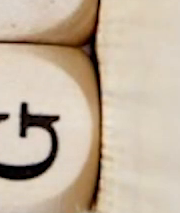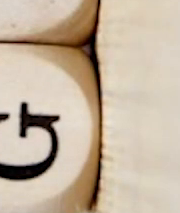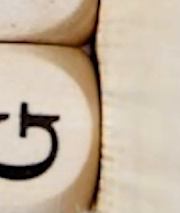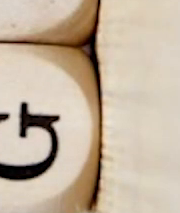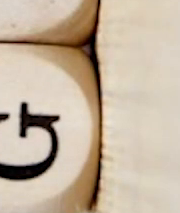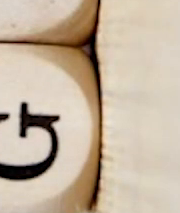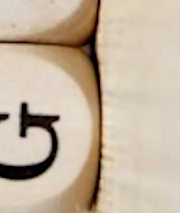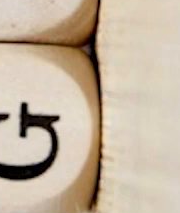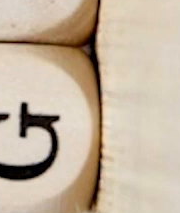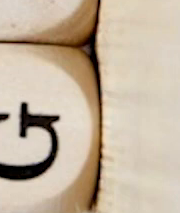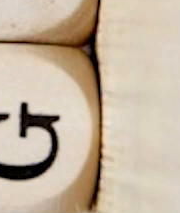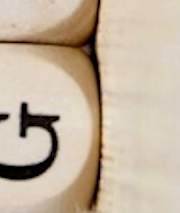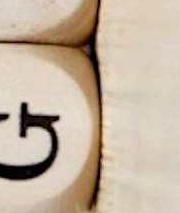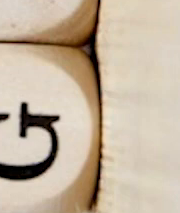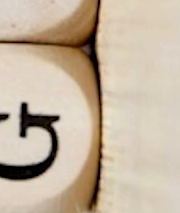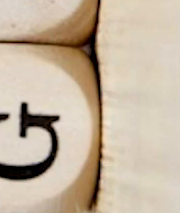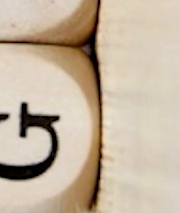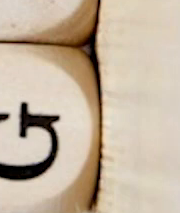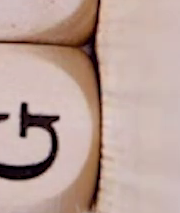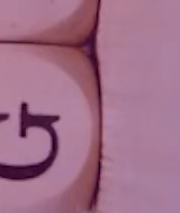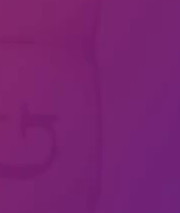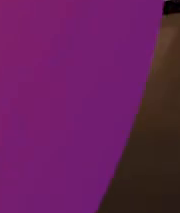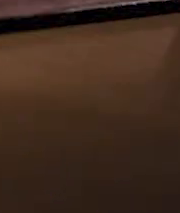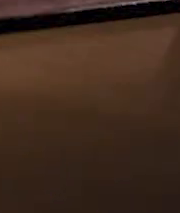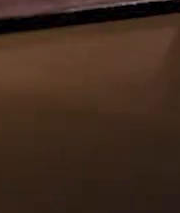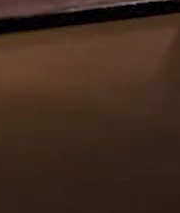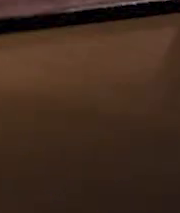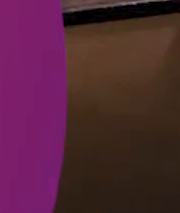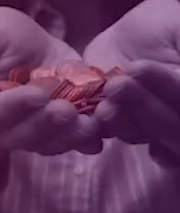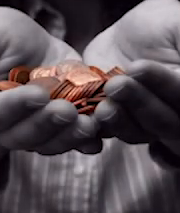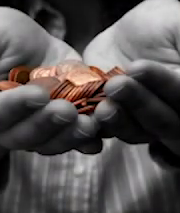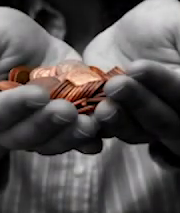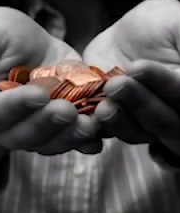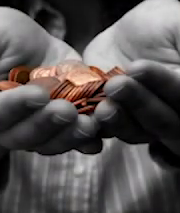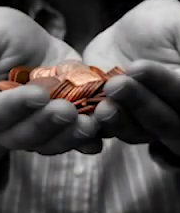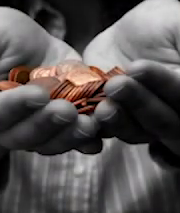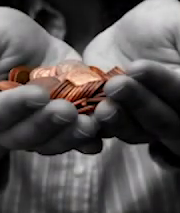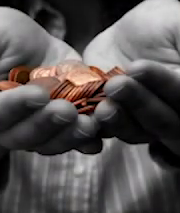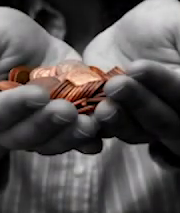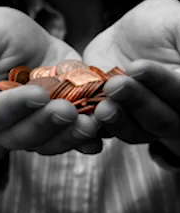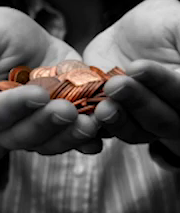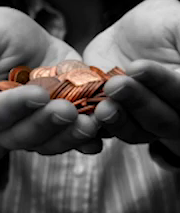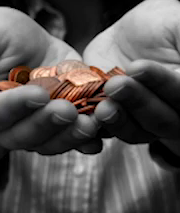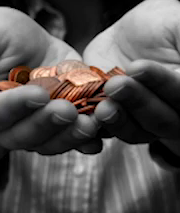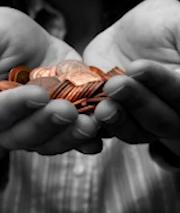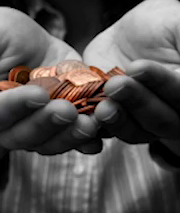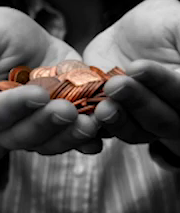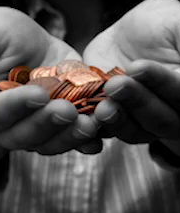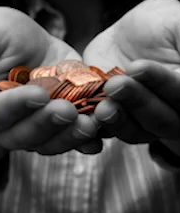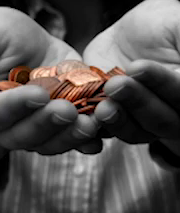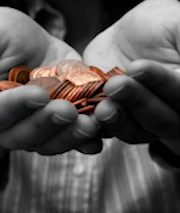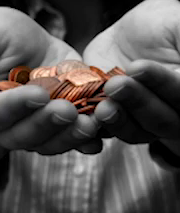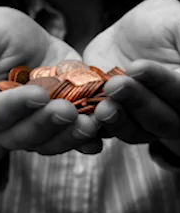trying times. As we seek to bring the spread of the virus under control, we believe that God, who sees in secret, will reward